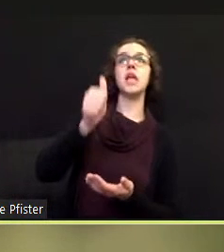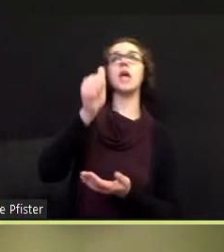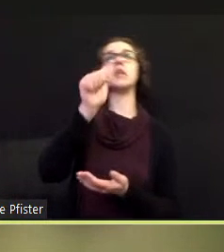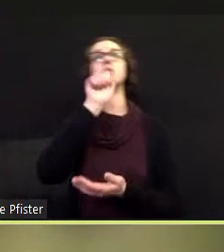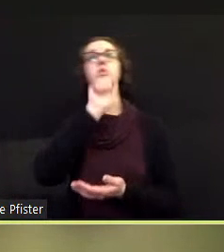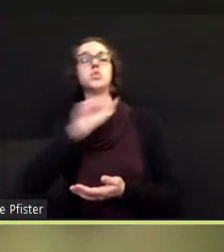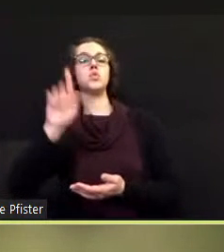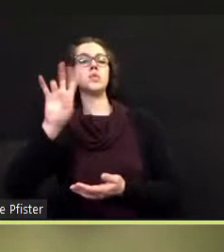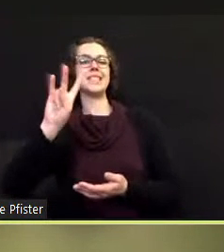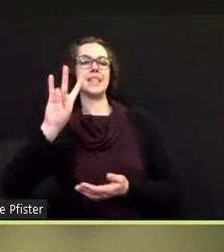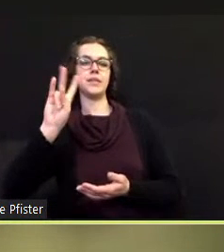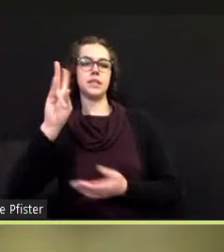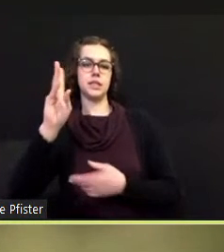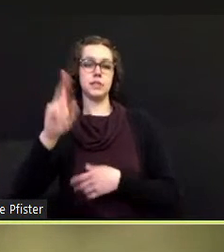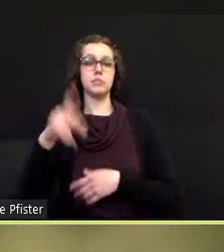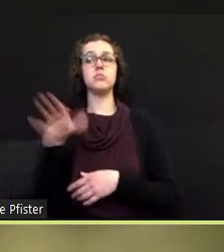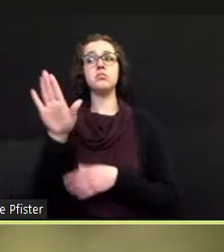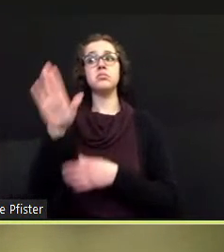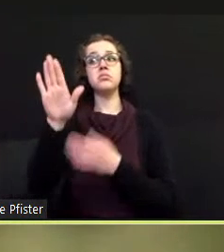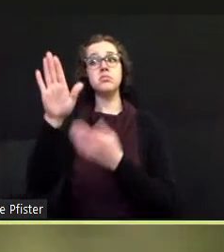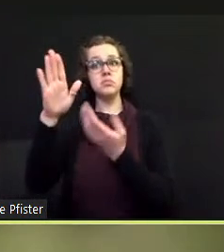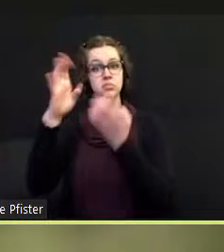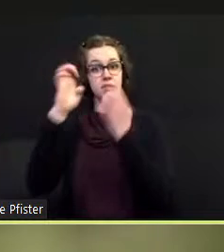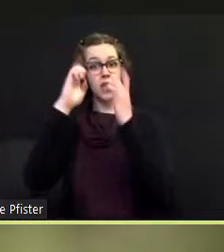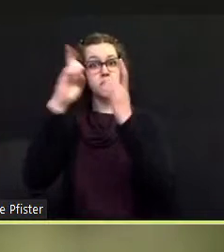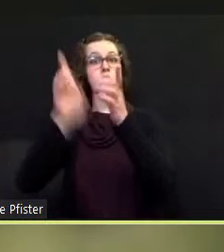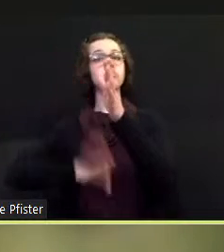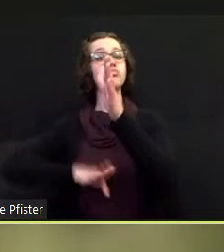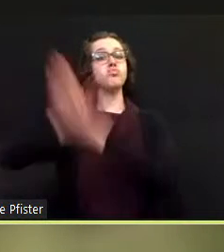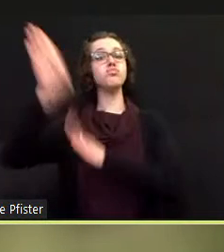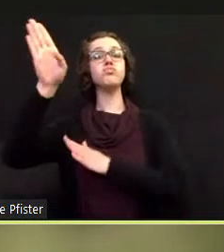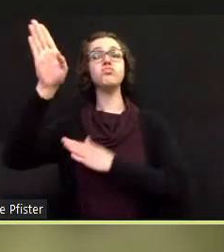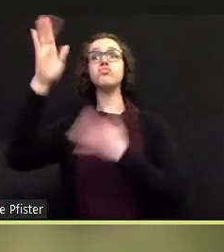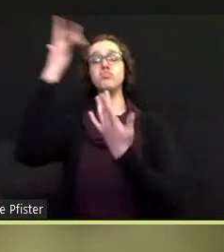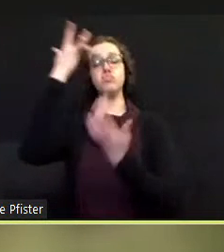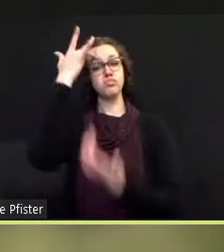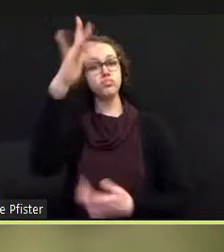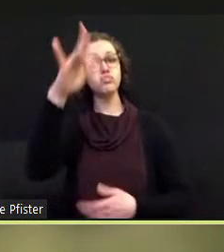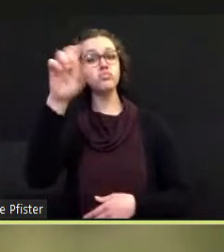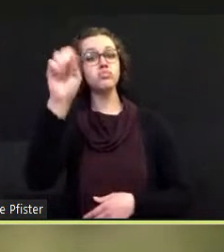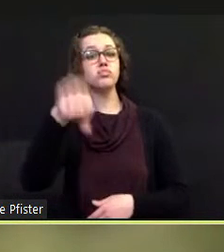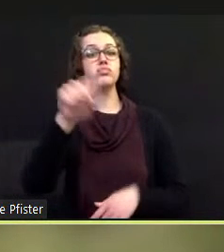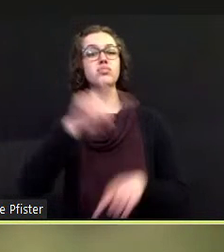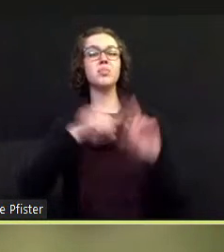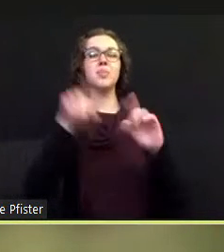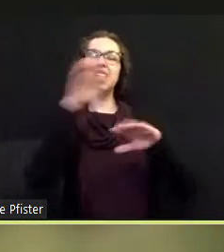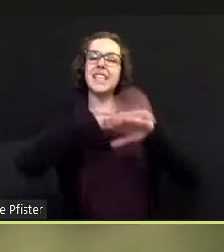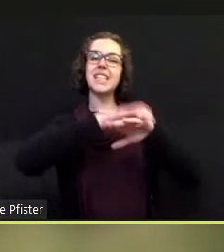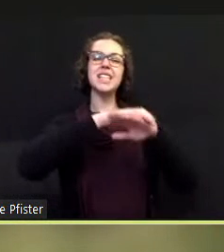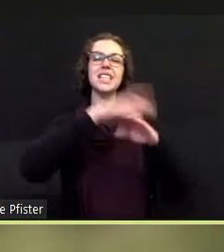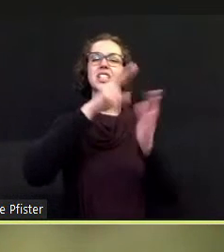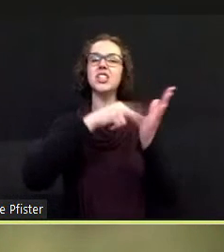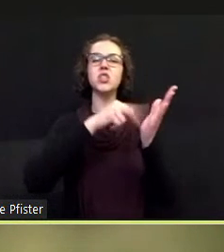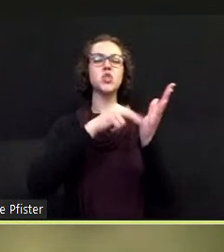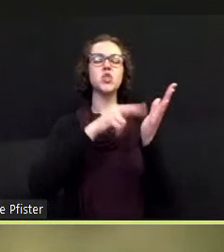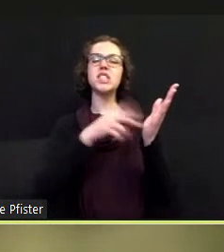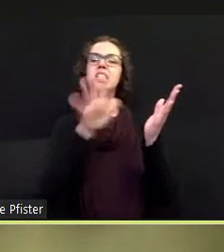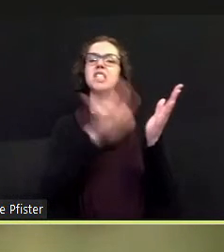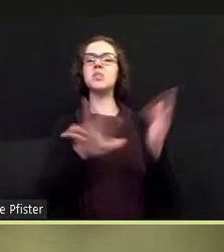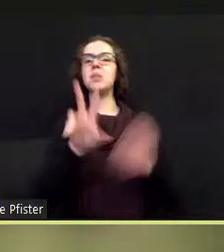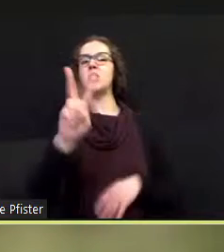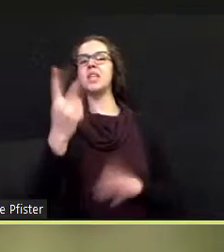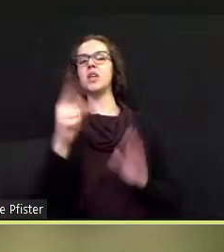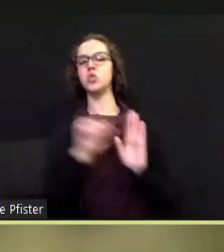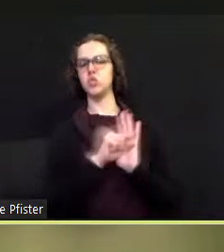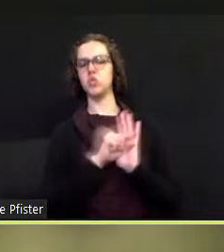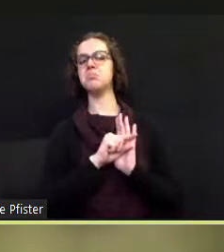in school, is considered to have above average intelligence, but did not have proficiency in English. His English reading level was about second